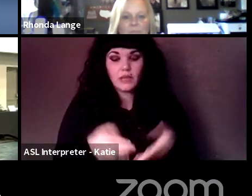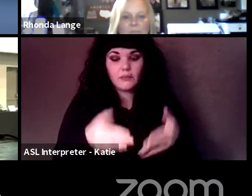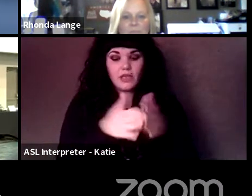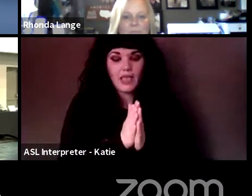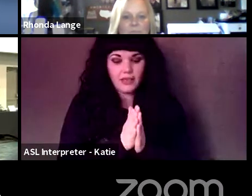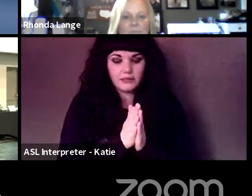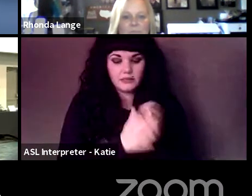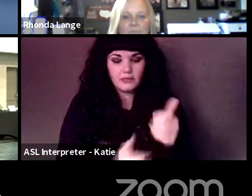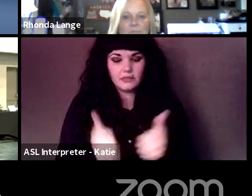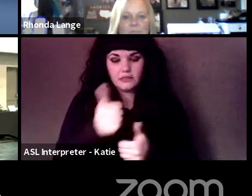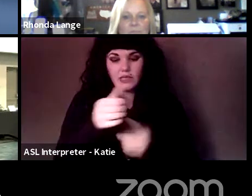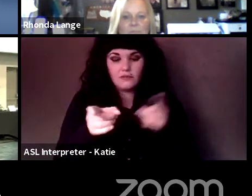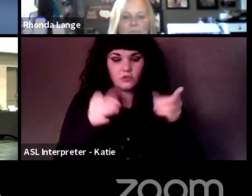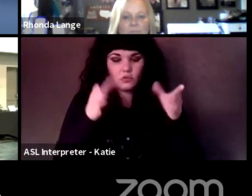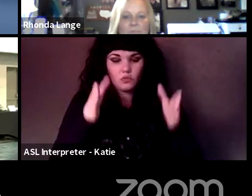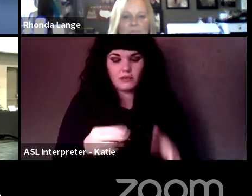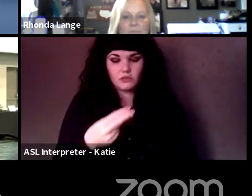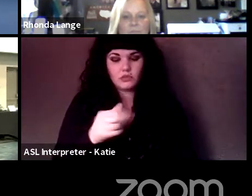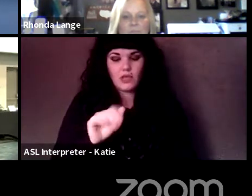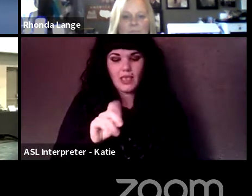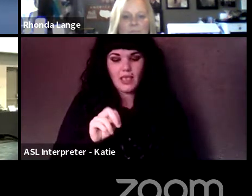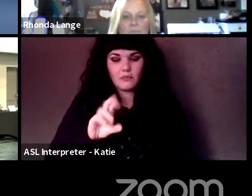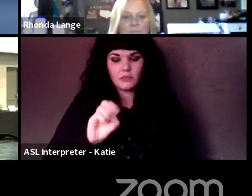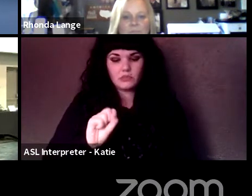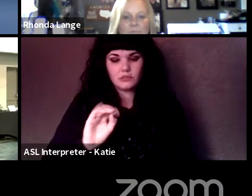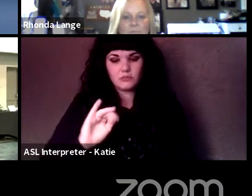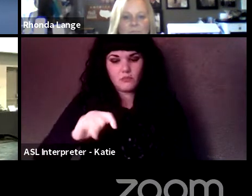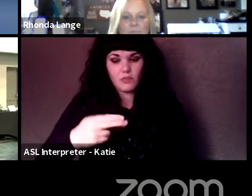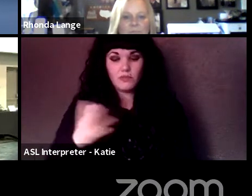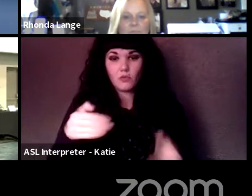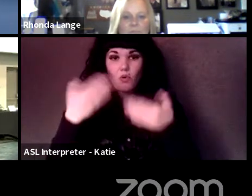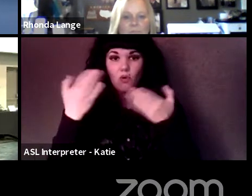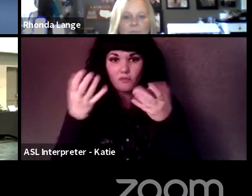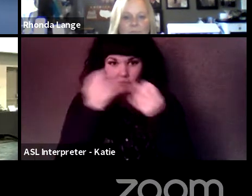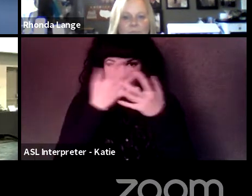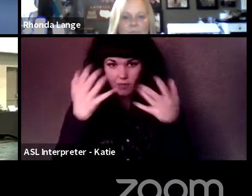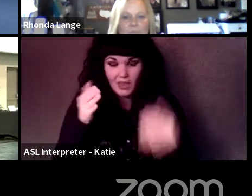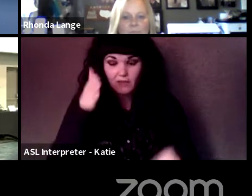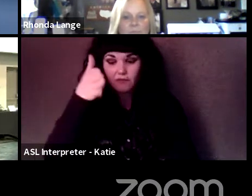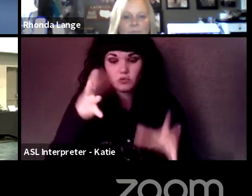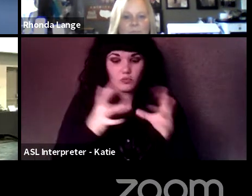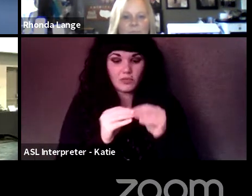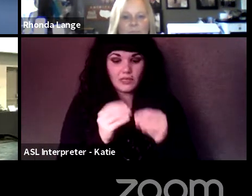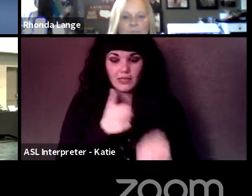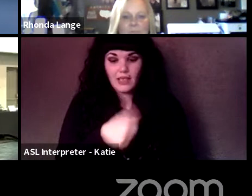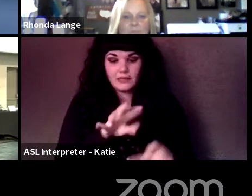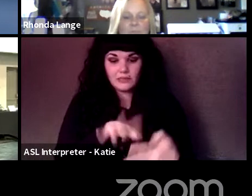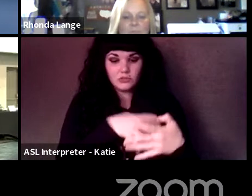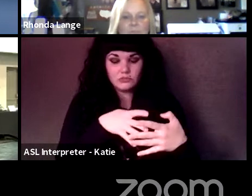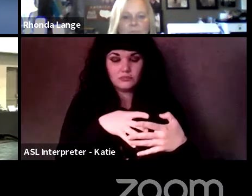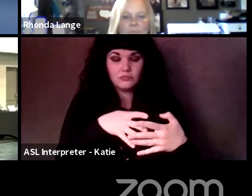Director Hammersmith to provide information on future meetings and agenda items if there is no objection.